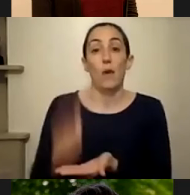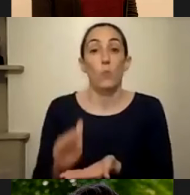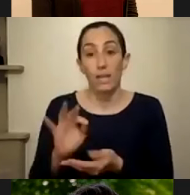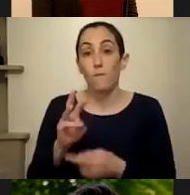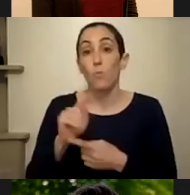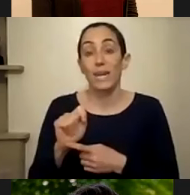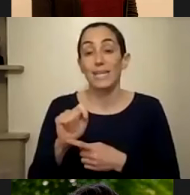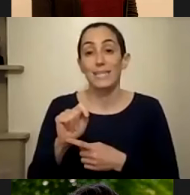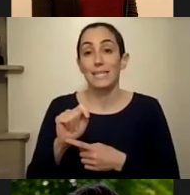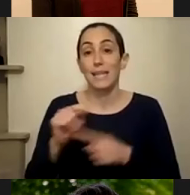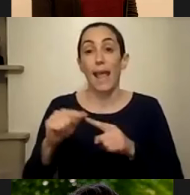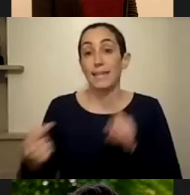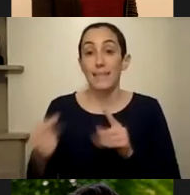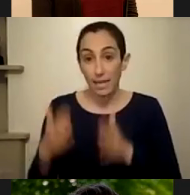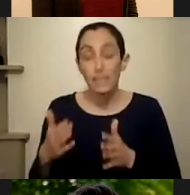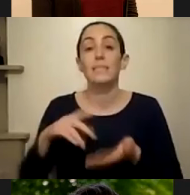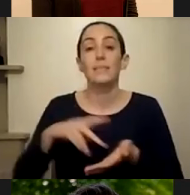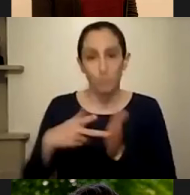by the retinal injury.